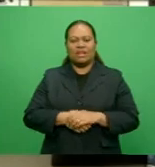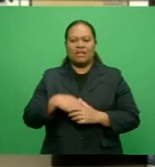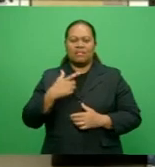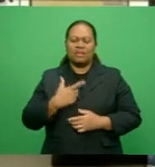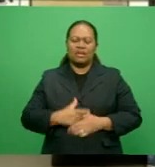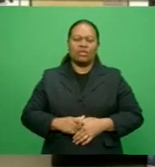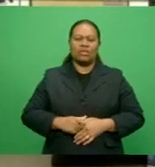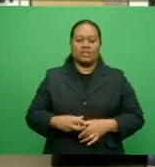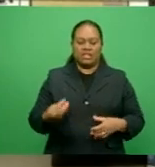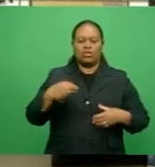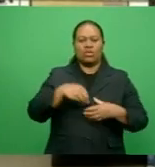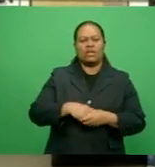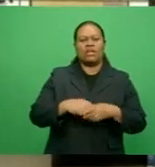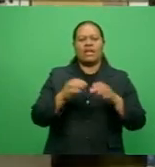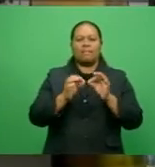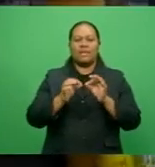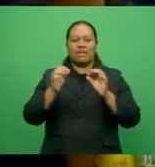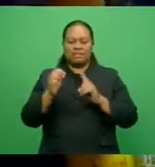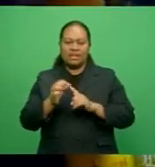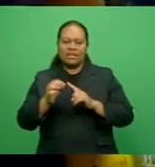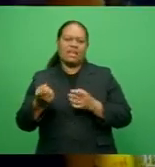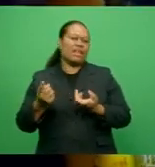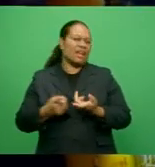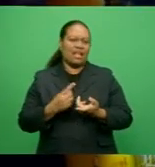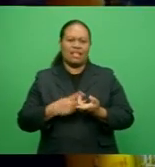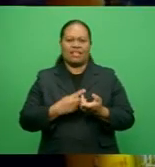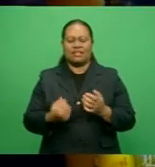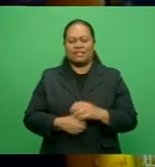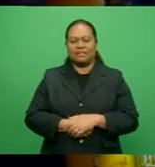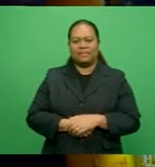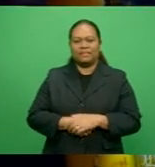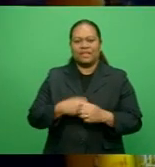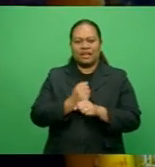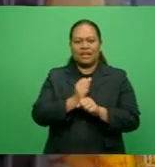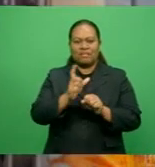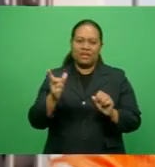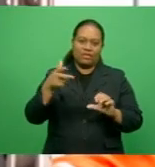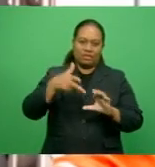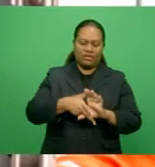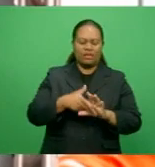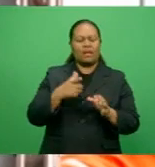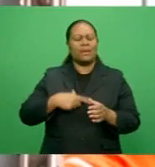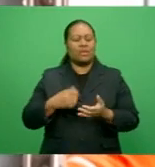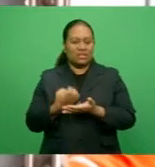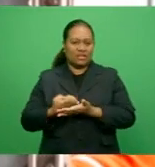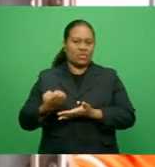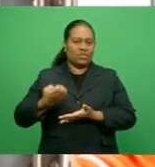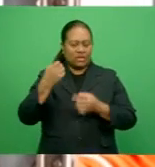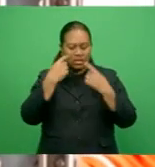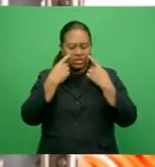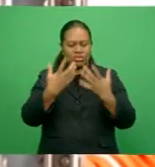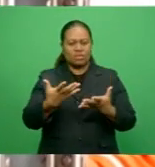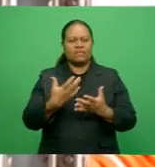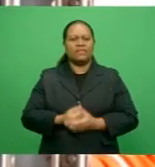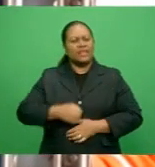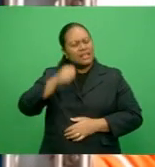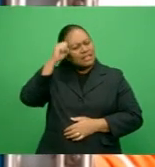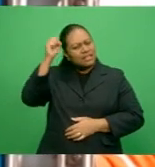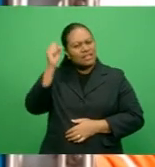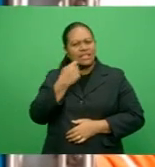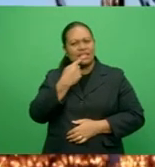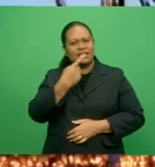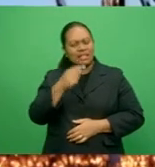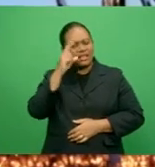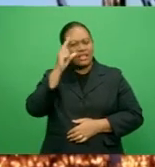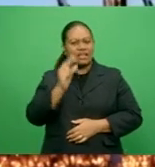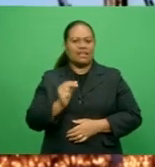firms including BP and Total all battling for market share as global economies go green. A senior Shell source who declined to be named